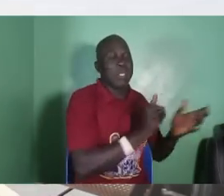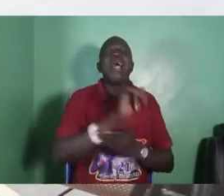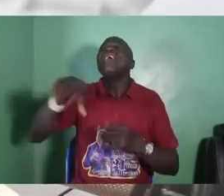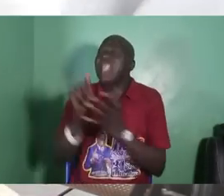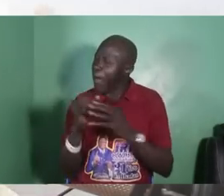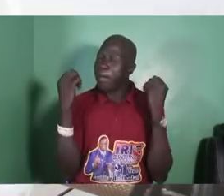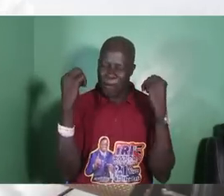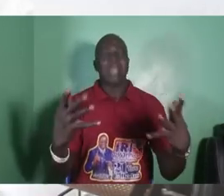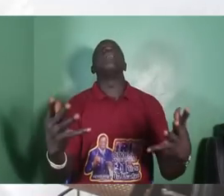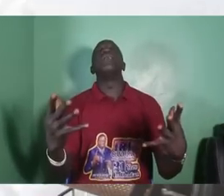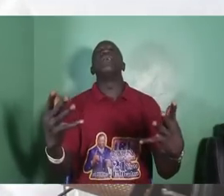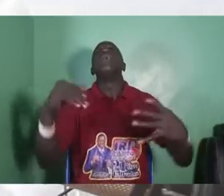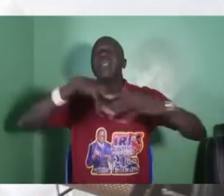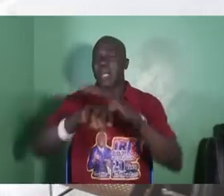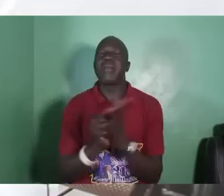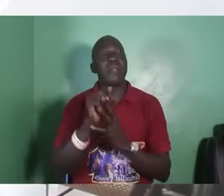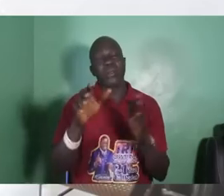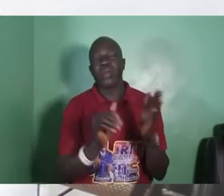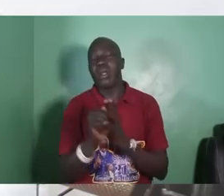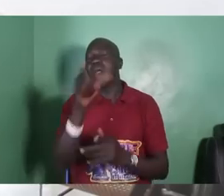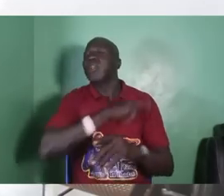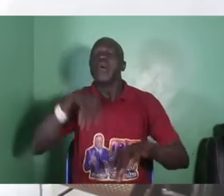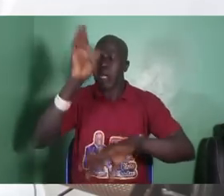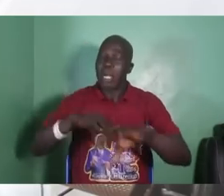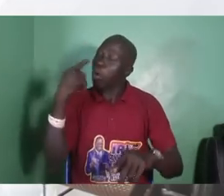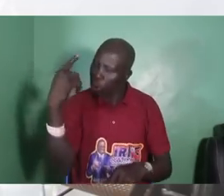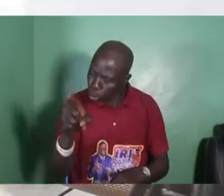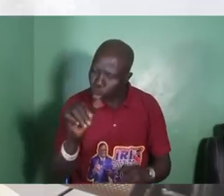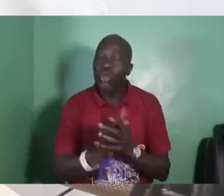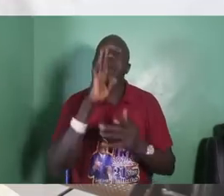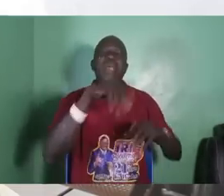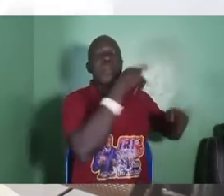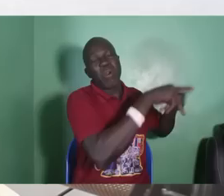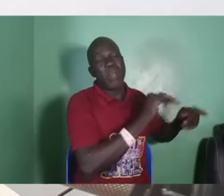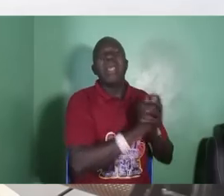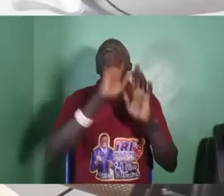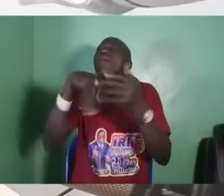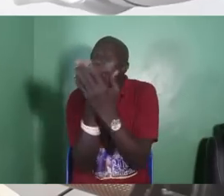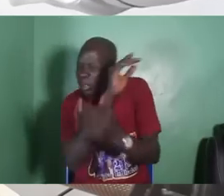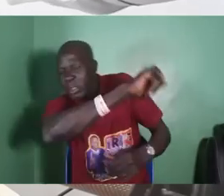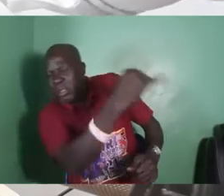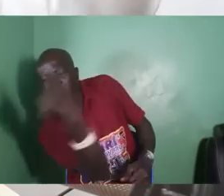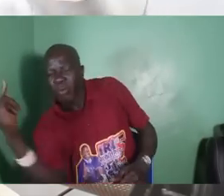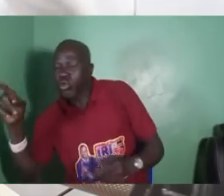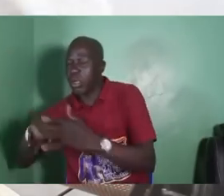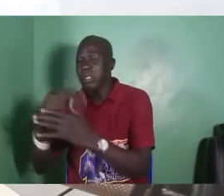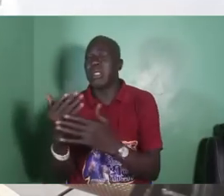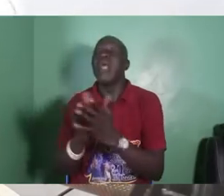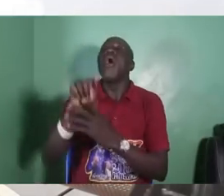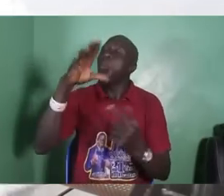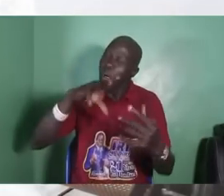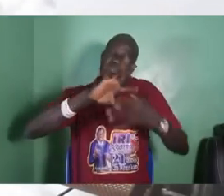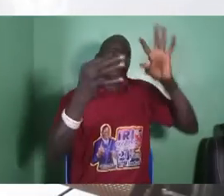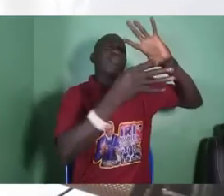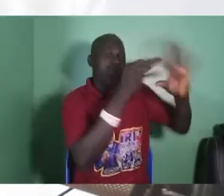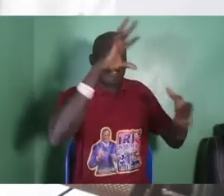they are many. What's it for you to do? Olorun le pe o. O je woli. O le fura ya kan bi o. He can turn something else. But e mi